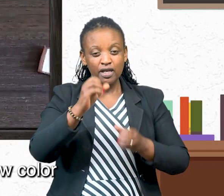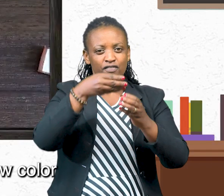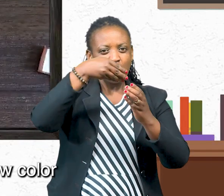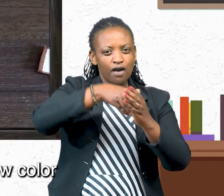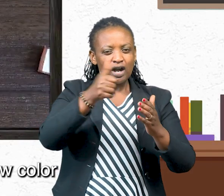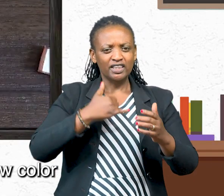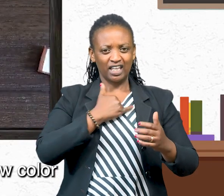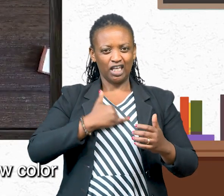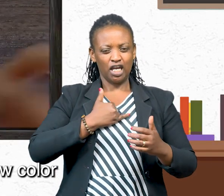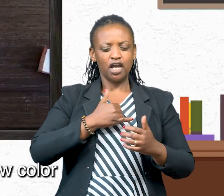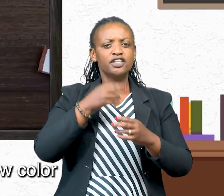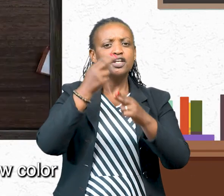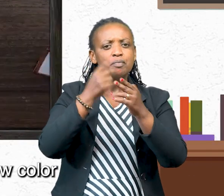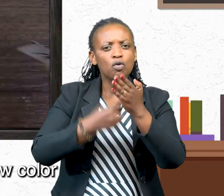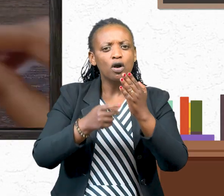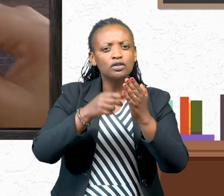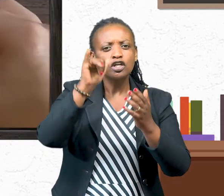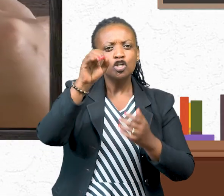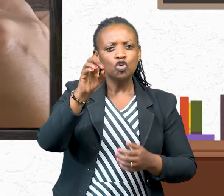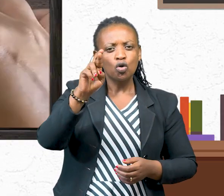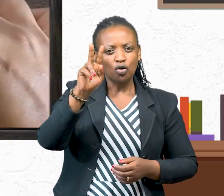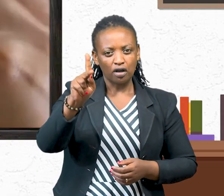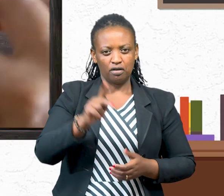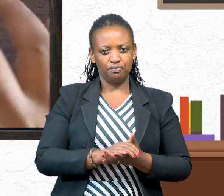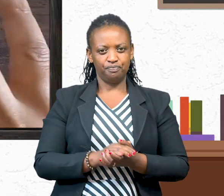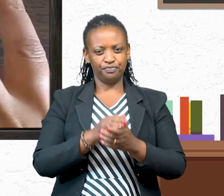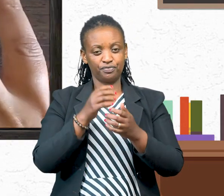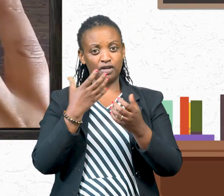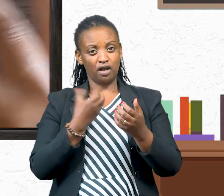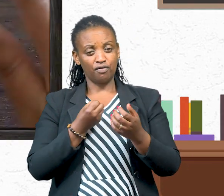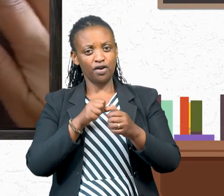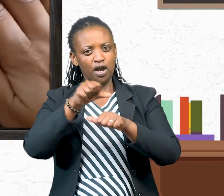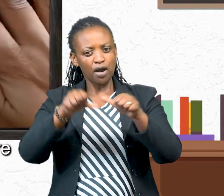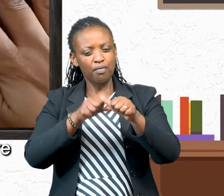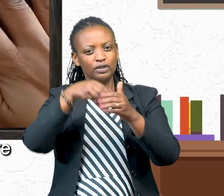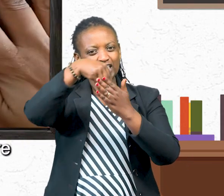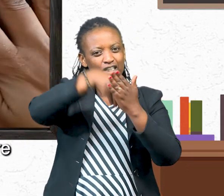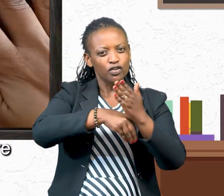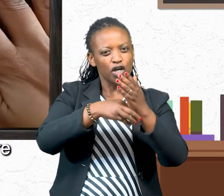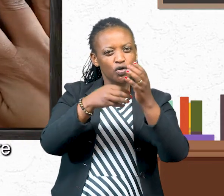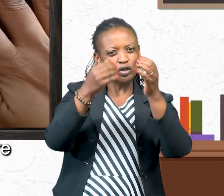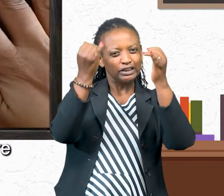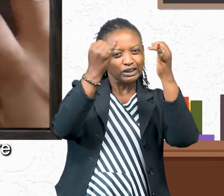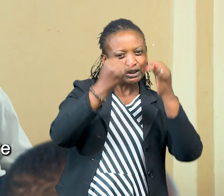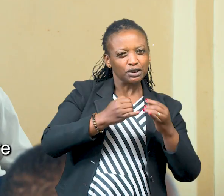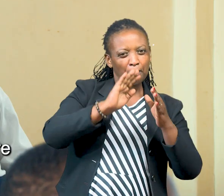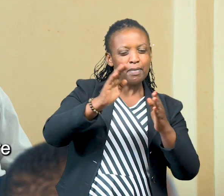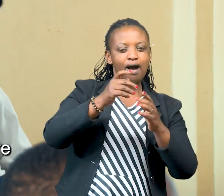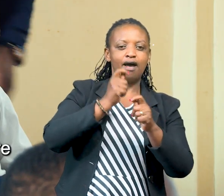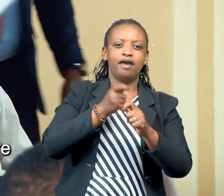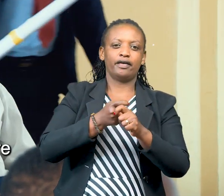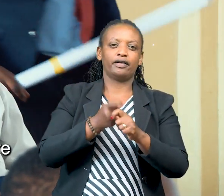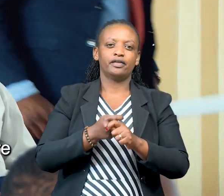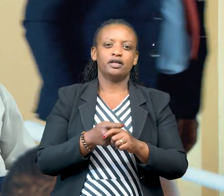And the most inner part, that is in the yellow color, is known as the yolk. That's egg yolk. So this is about the internal structure of the egg